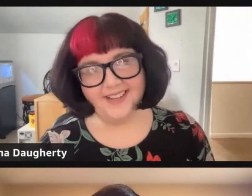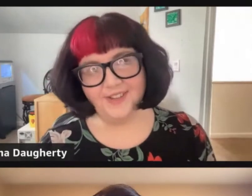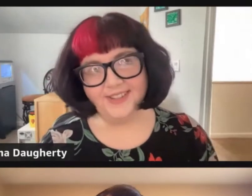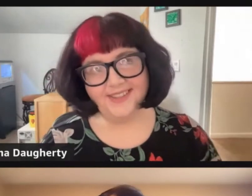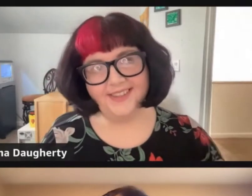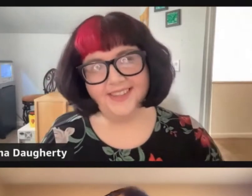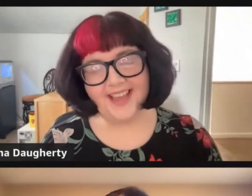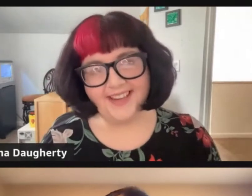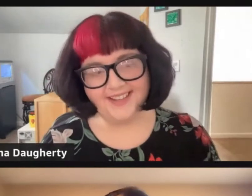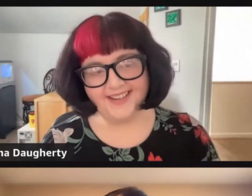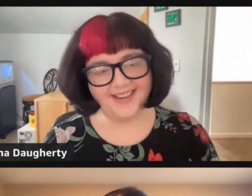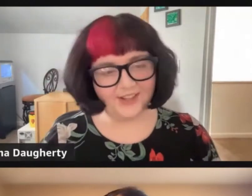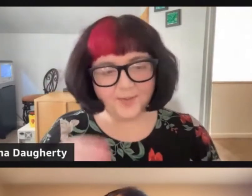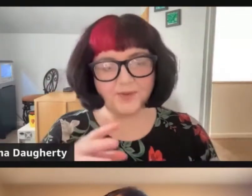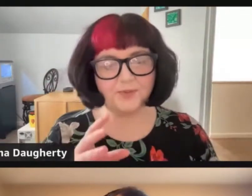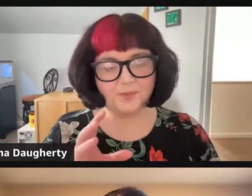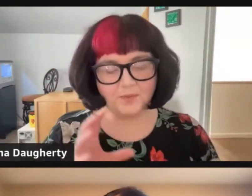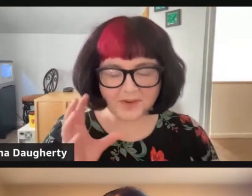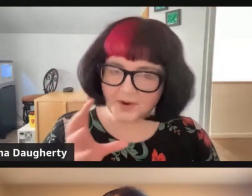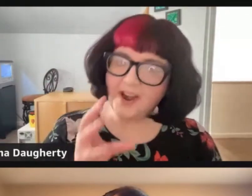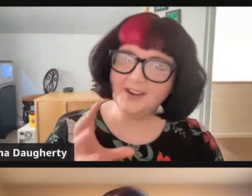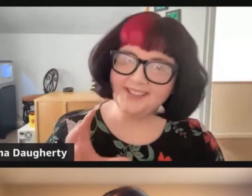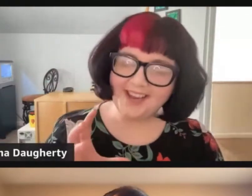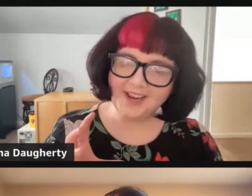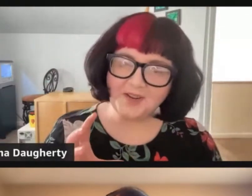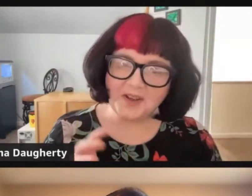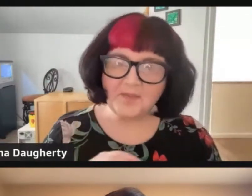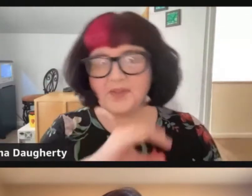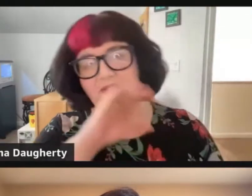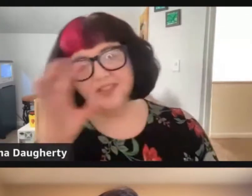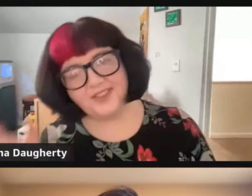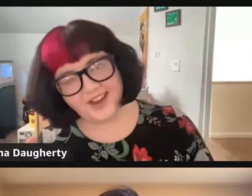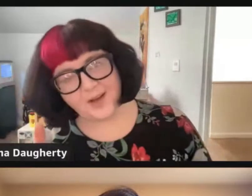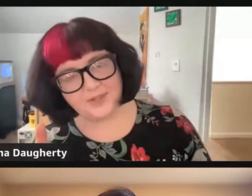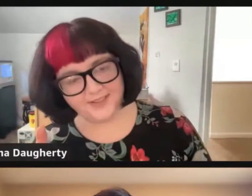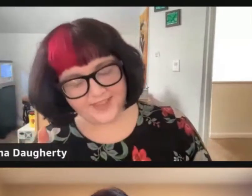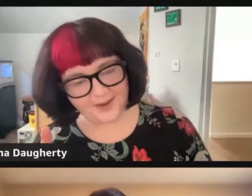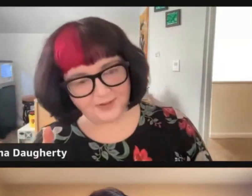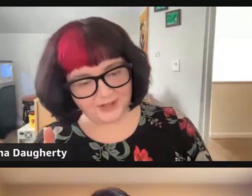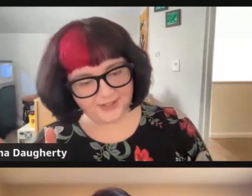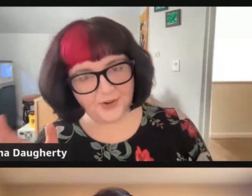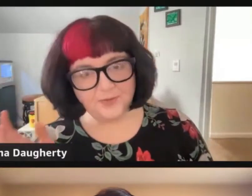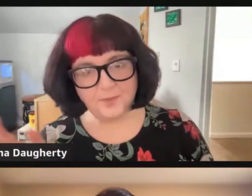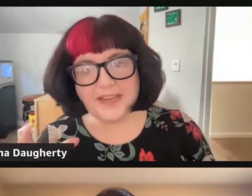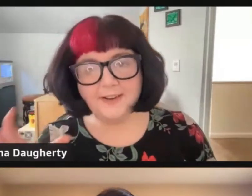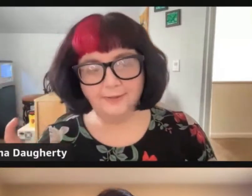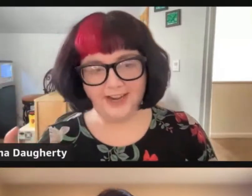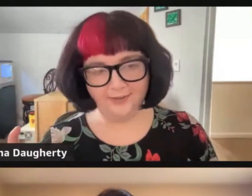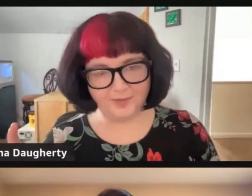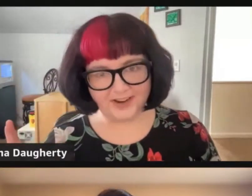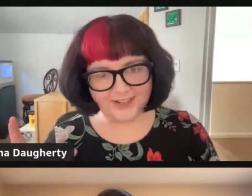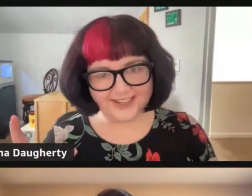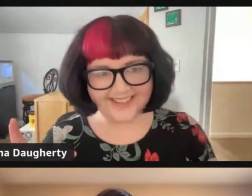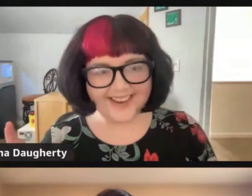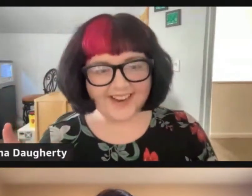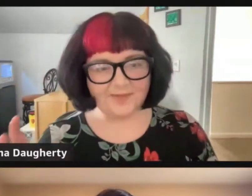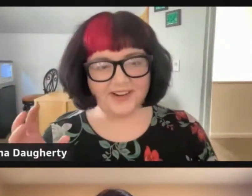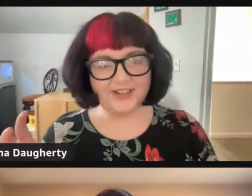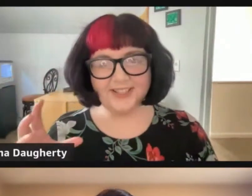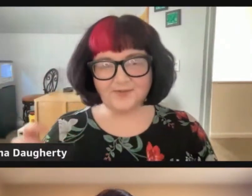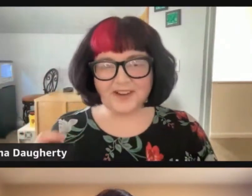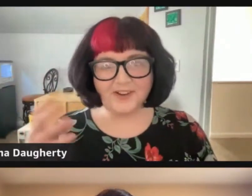everyone to take away is that it's almost what Mohan is saying, but the opposite of that, which is don't be afraid of